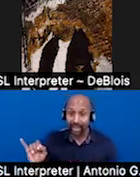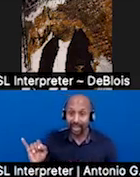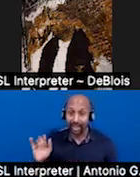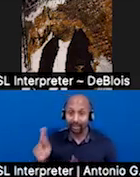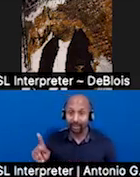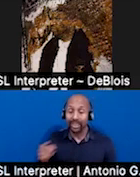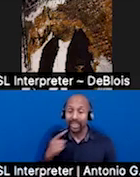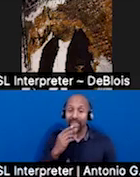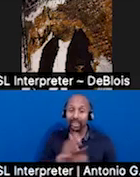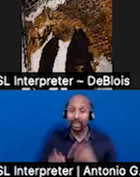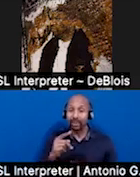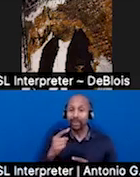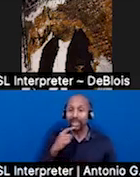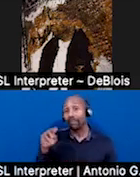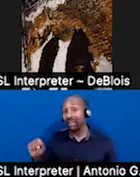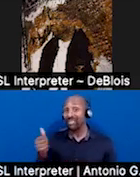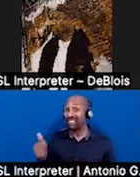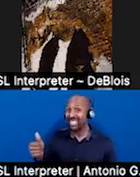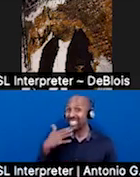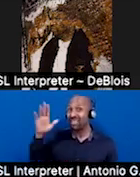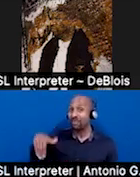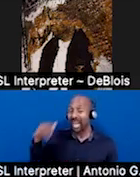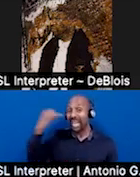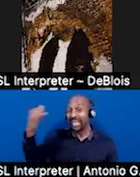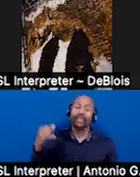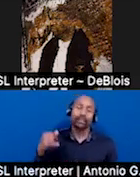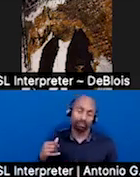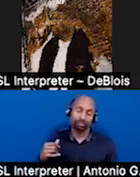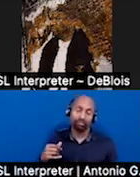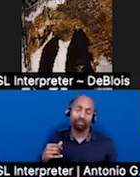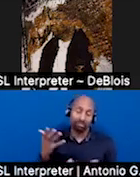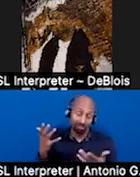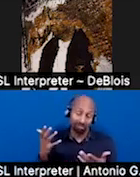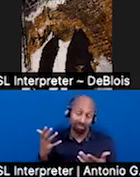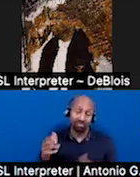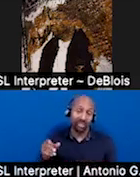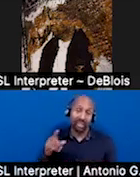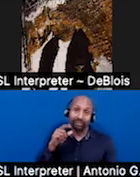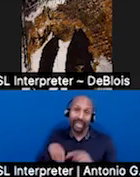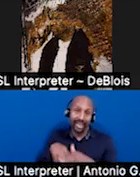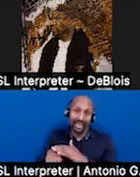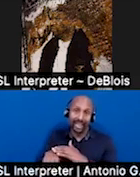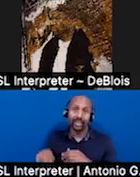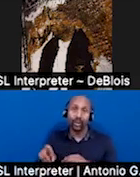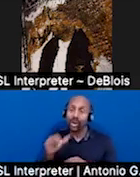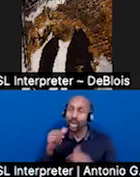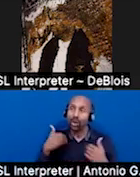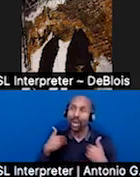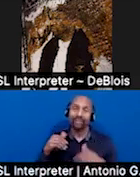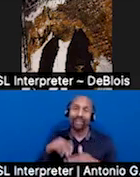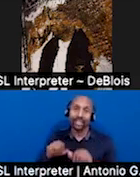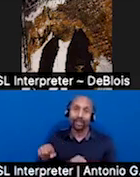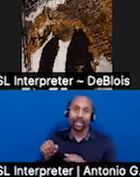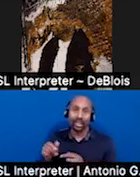it's not accessible because it's just what they learned to use, maybe, and also what they think is